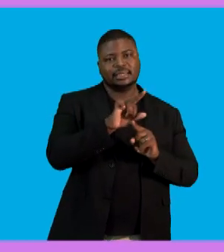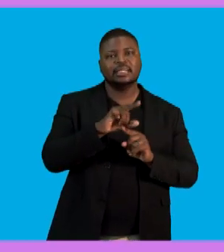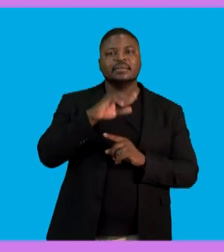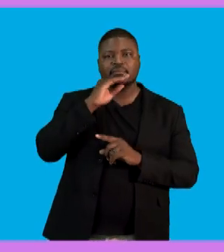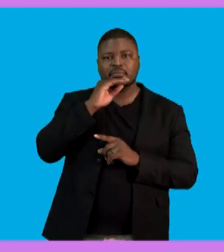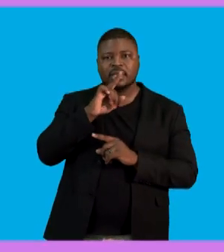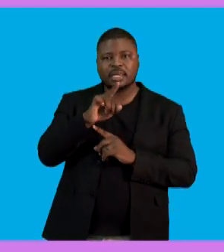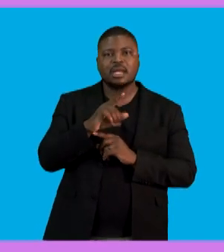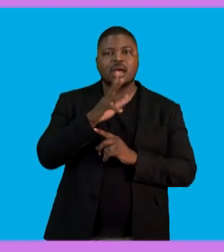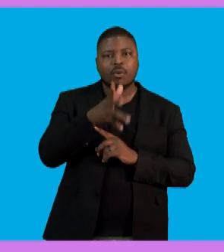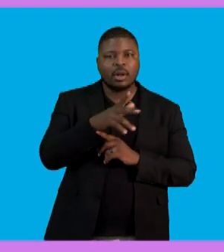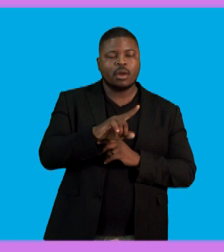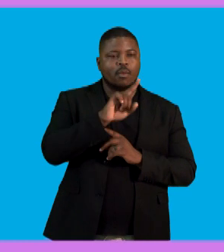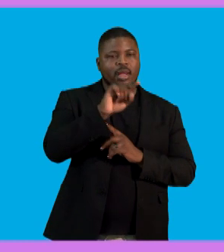divide the